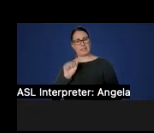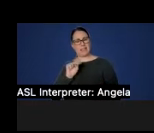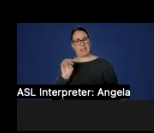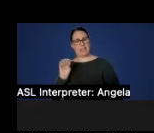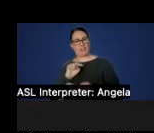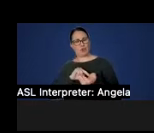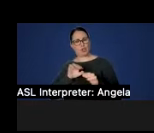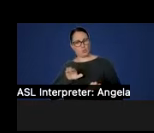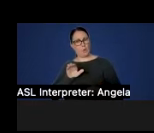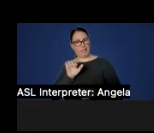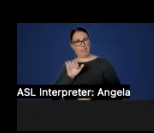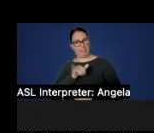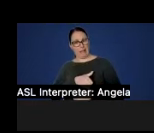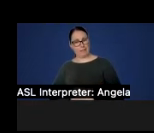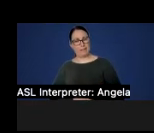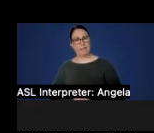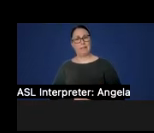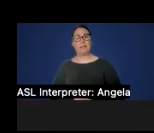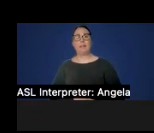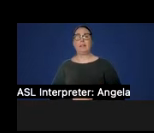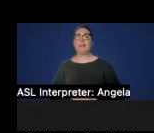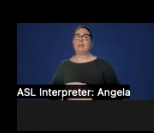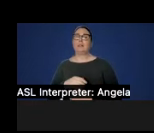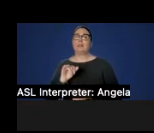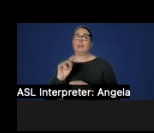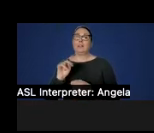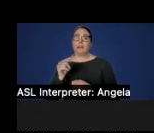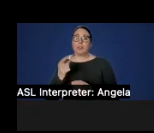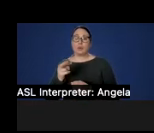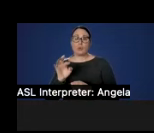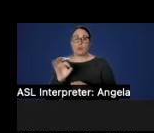this. It sounds like